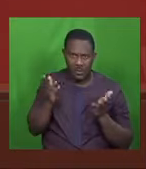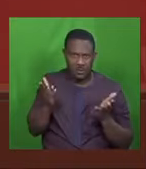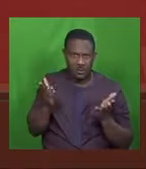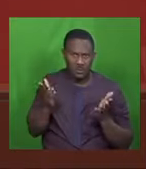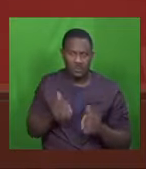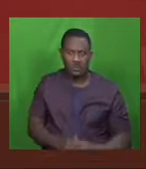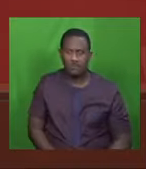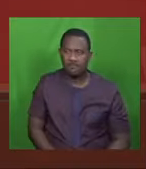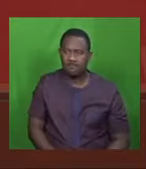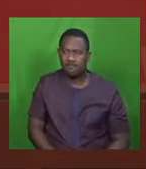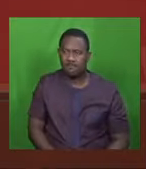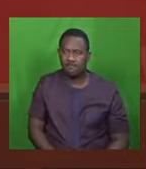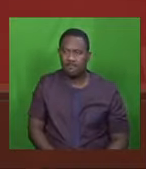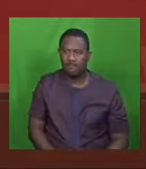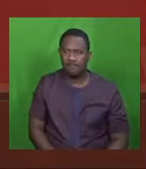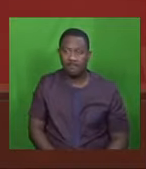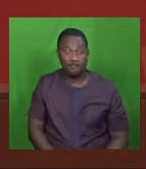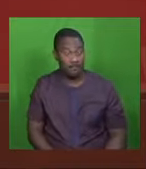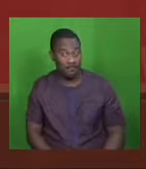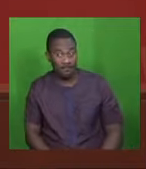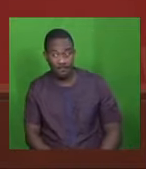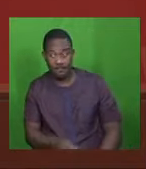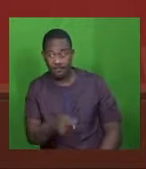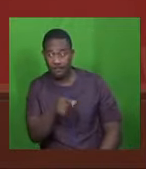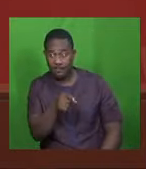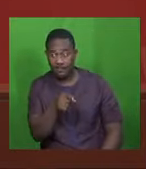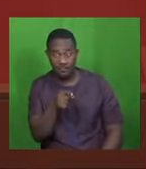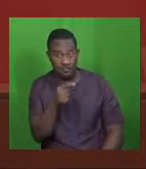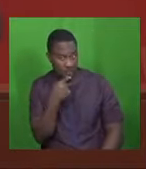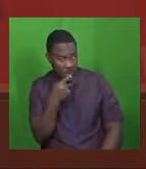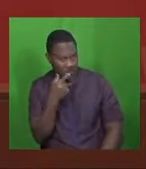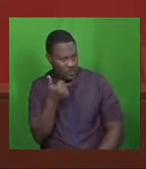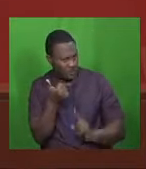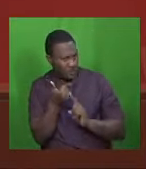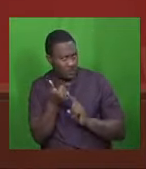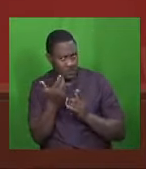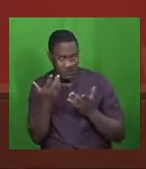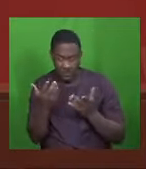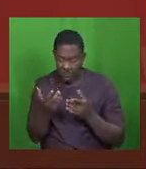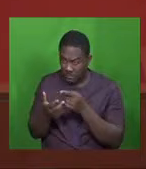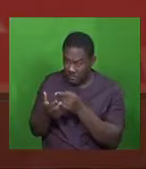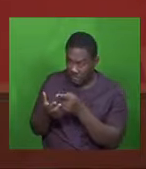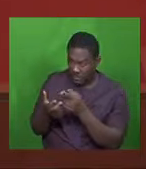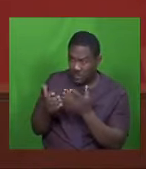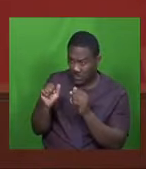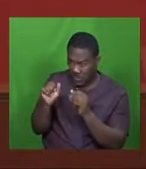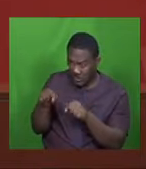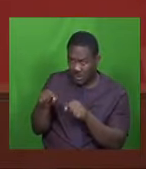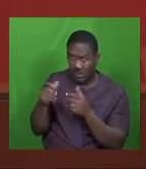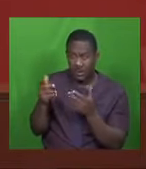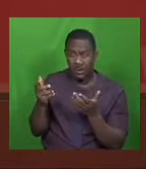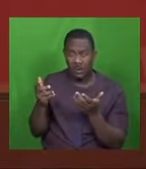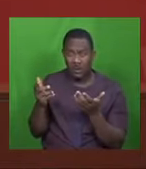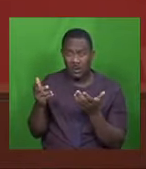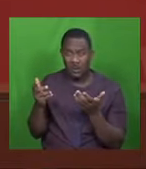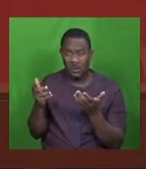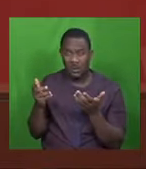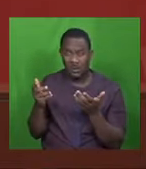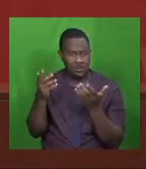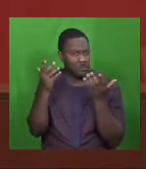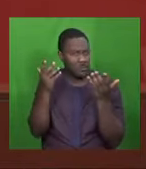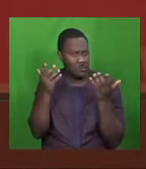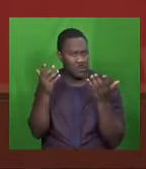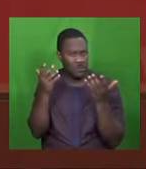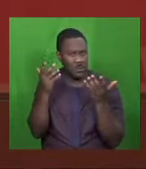thought it was the person on her feet is able to speak for herself. Atu is able to speak for himself. I thought we were not